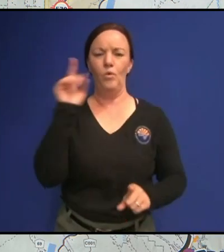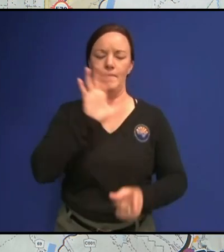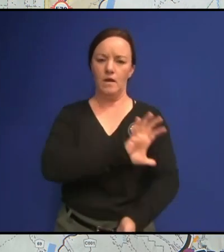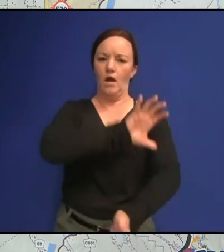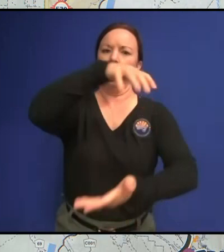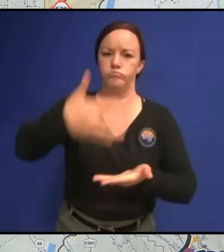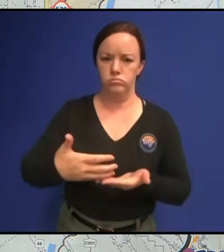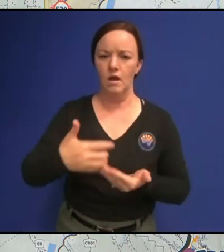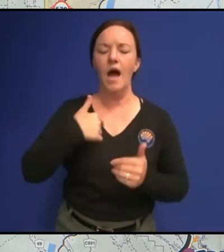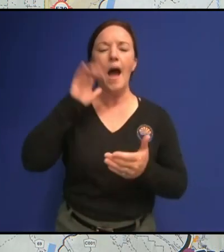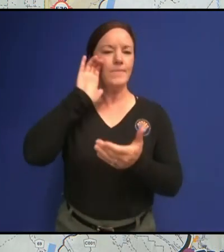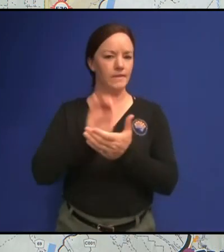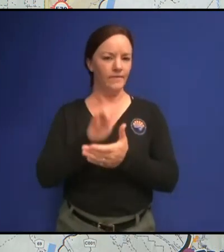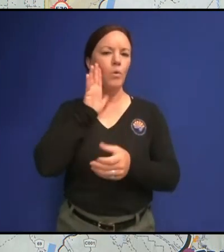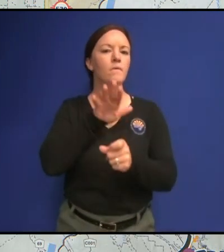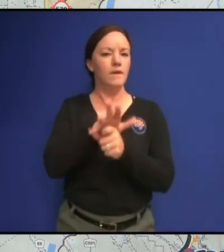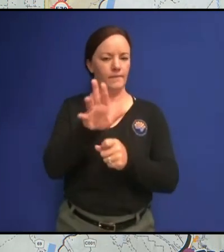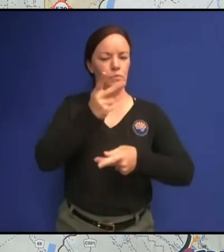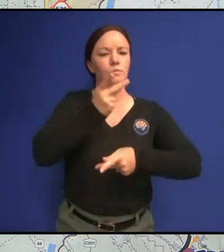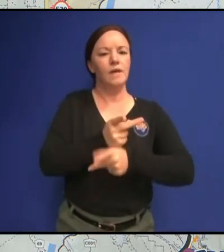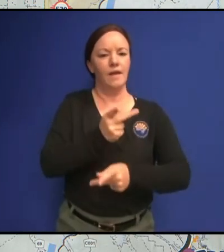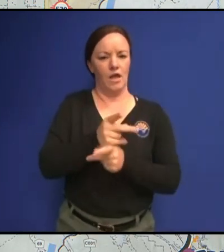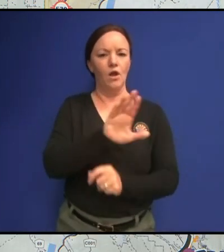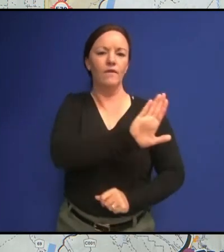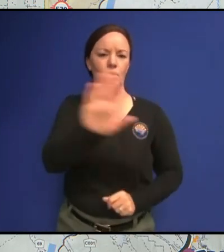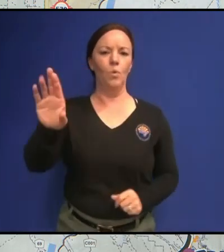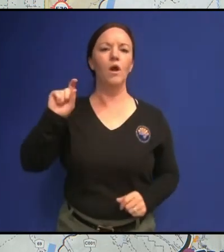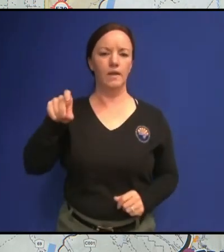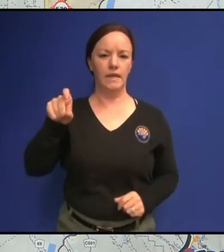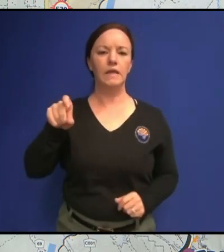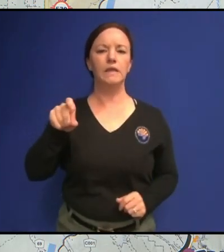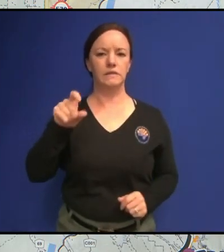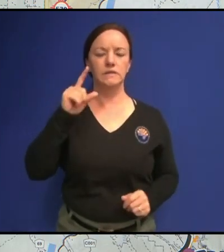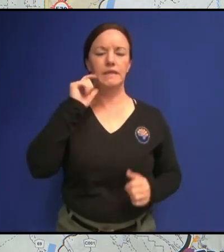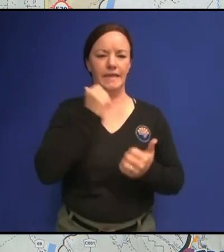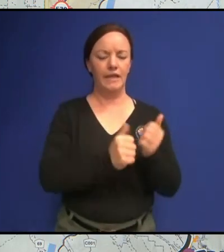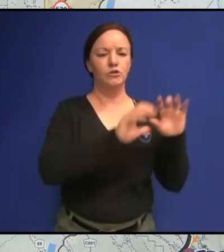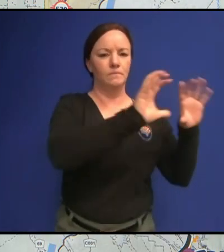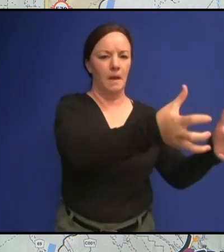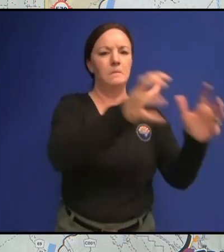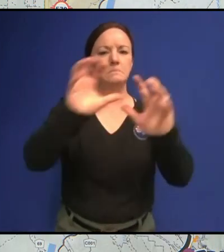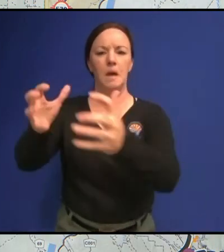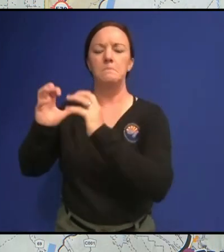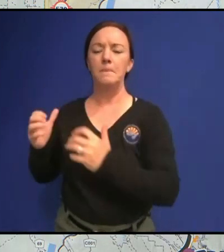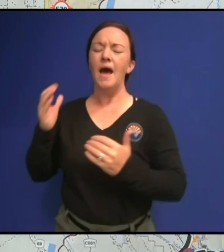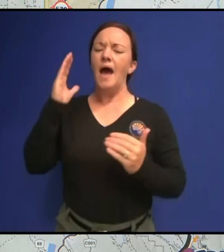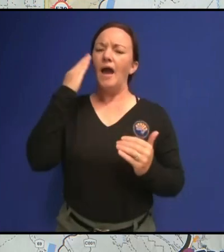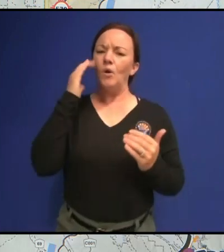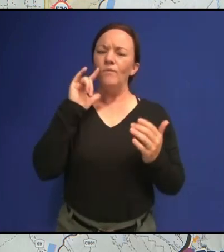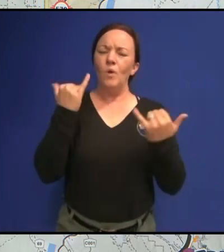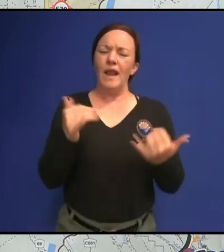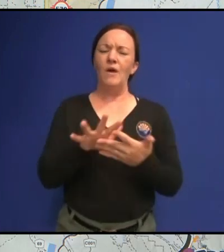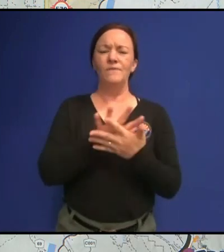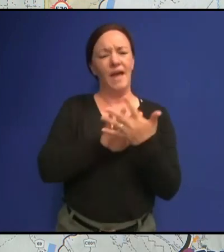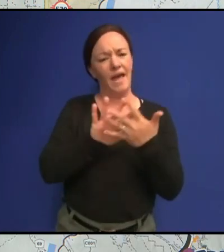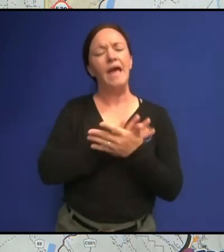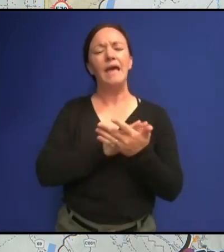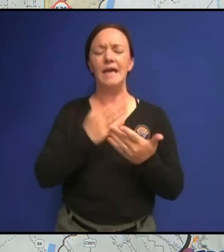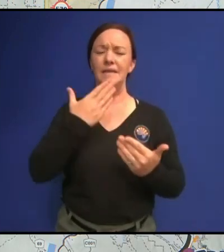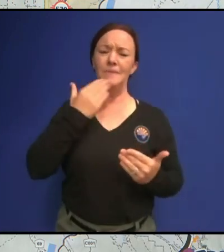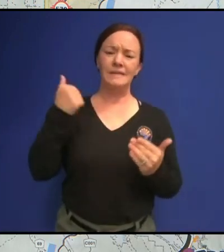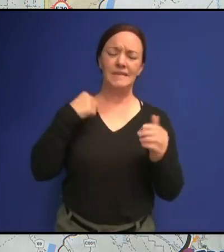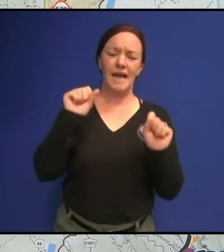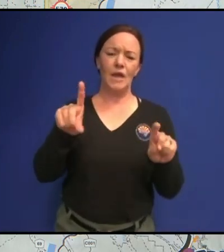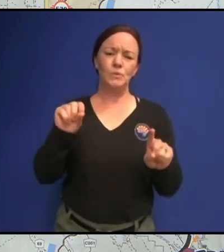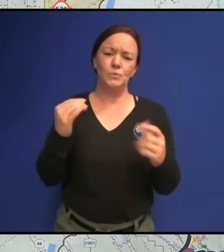the needs in the areas where we locate the wood. So I know that's kind of vague. That's the best I have right now, but we'll get you more information as